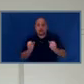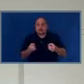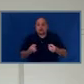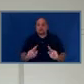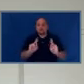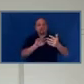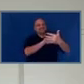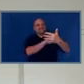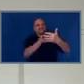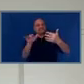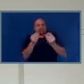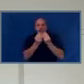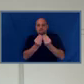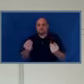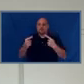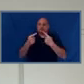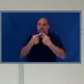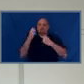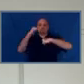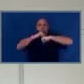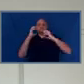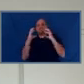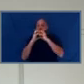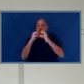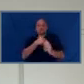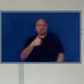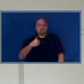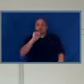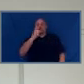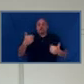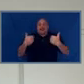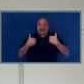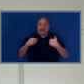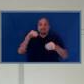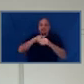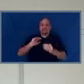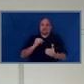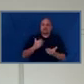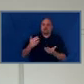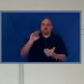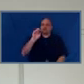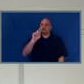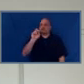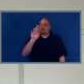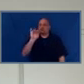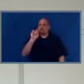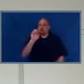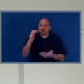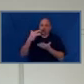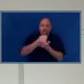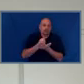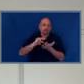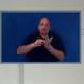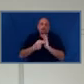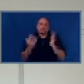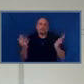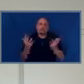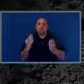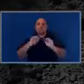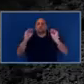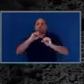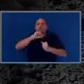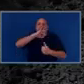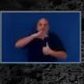from an asteroid that we might not have in our meteorite collection, and that is pristine and hasn't experienced